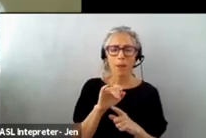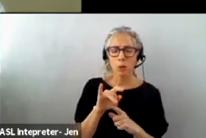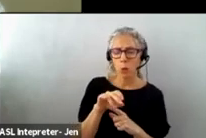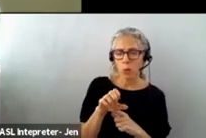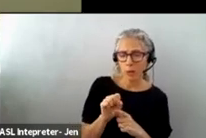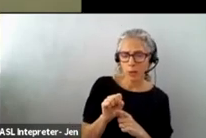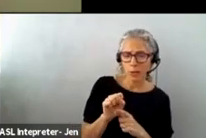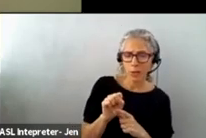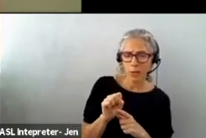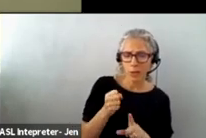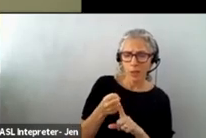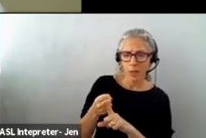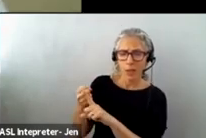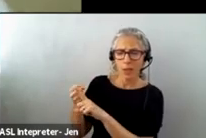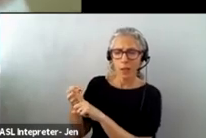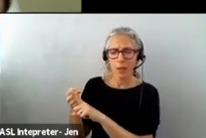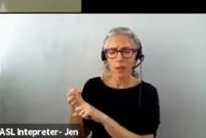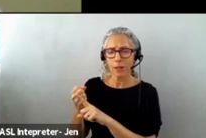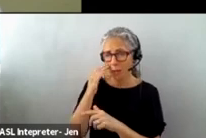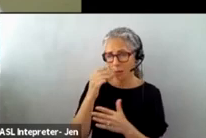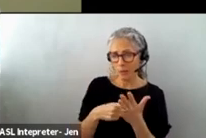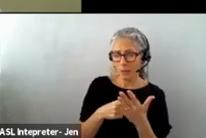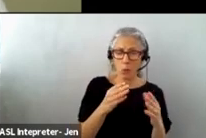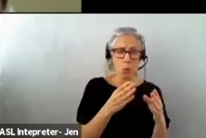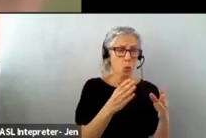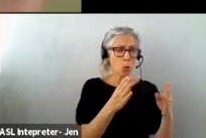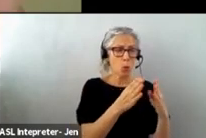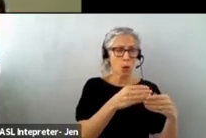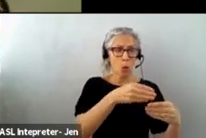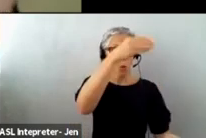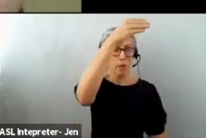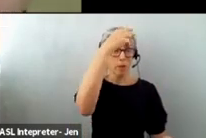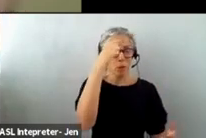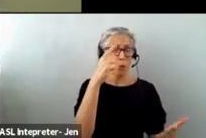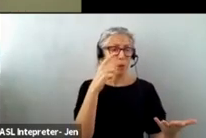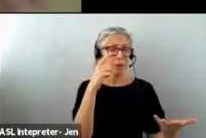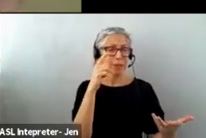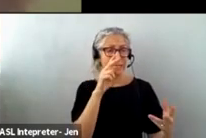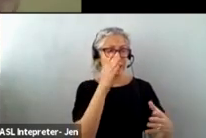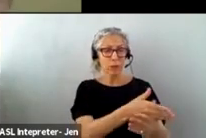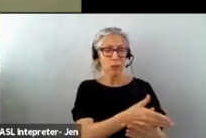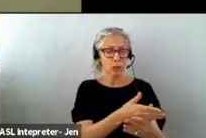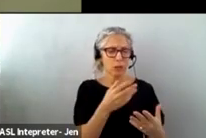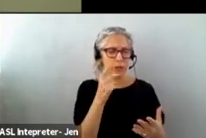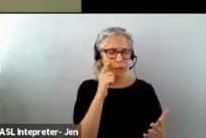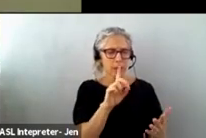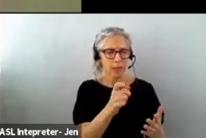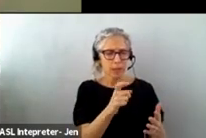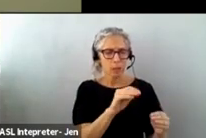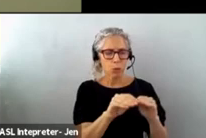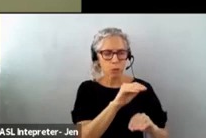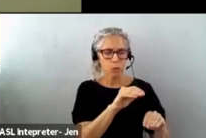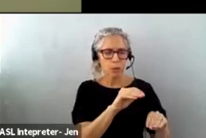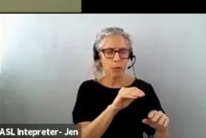colleagues mentioned them early. At certain points, the window opens for intervention, and we can diagnose or we can understand movement patterns that could